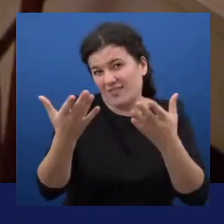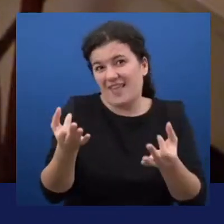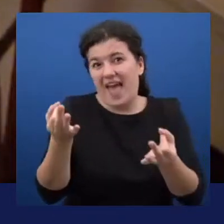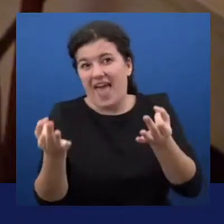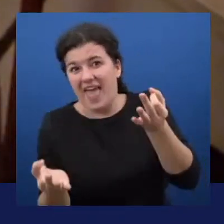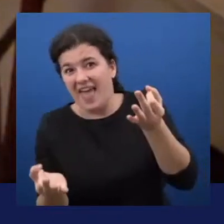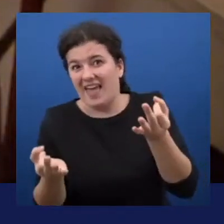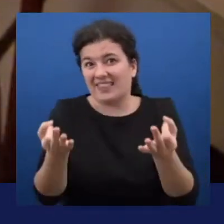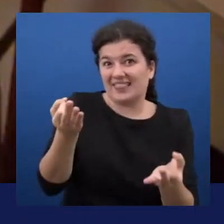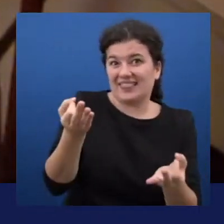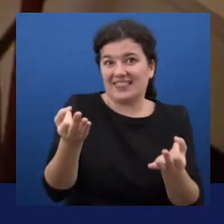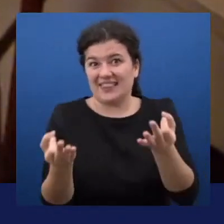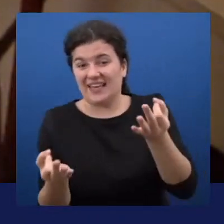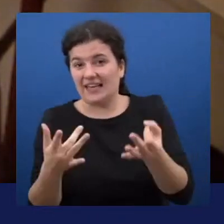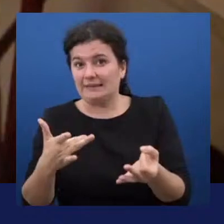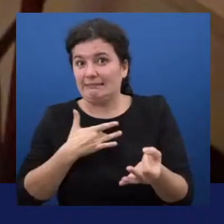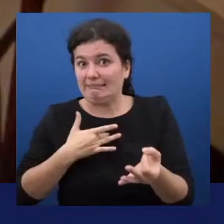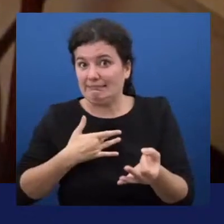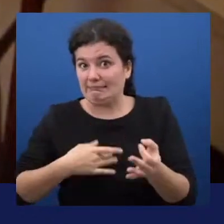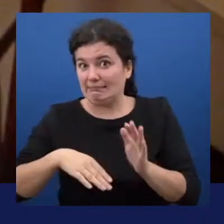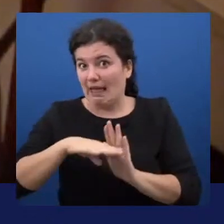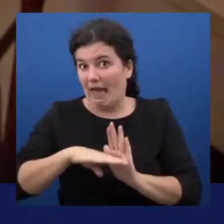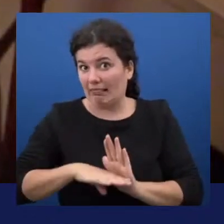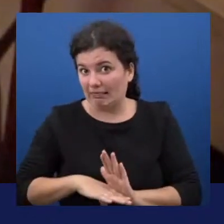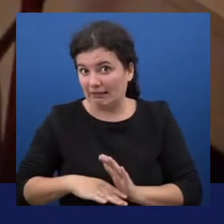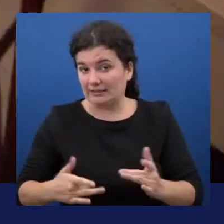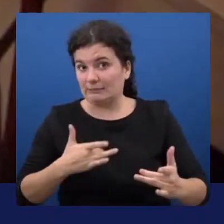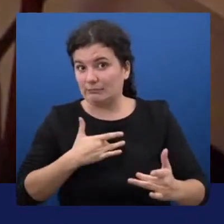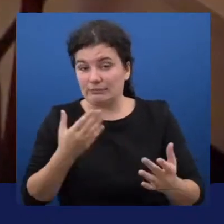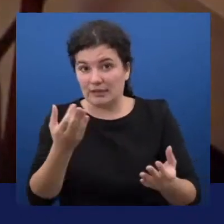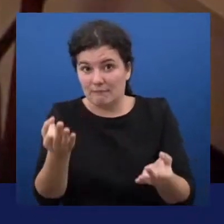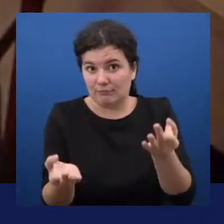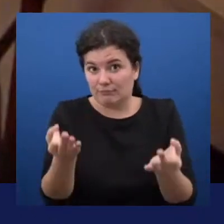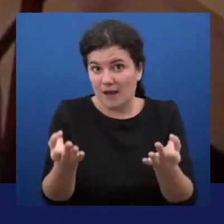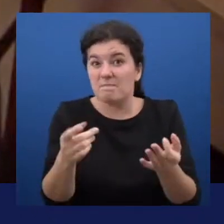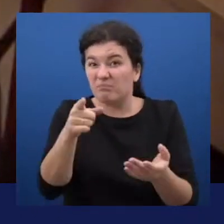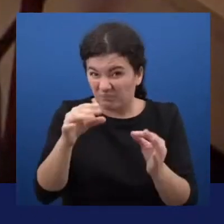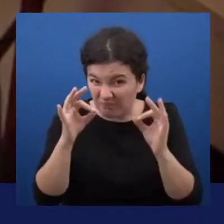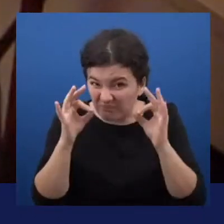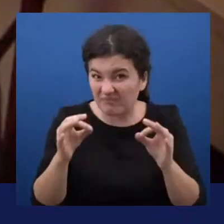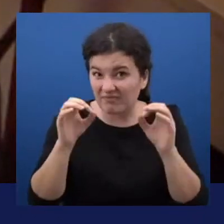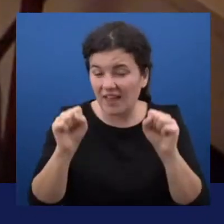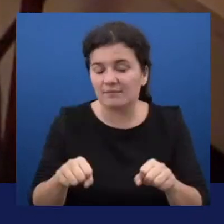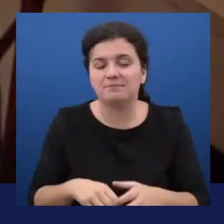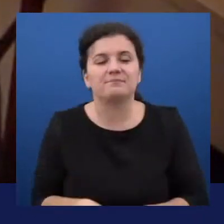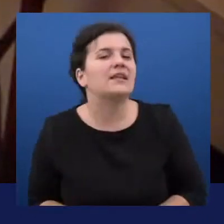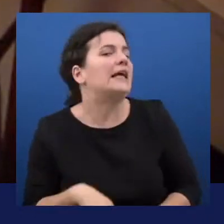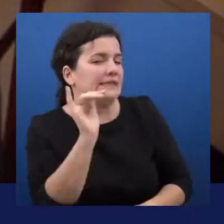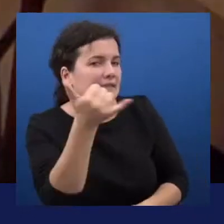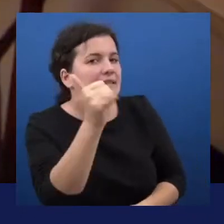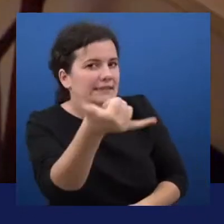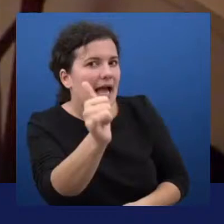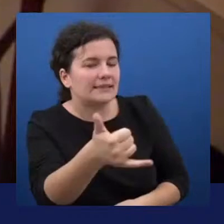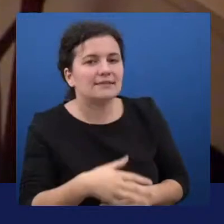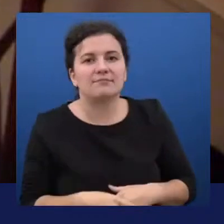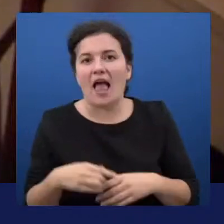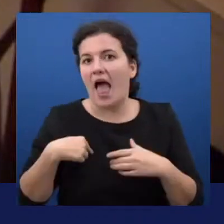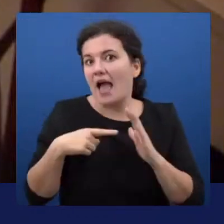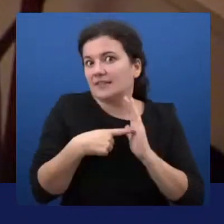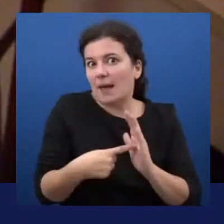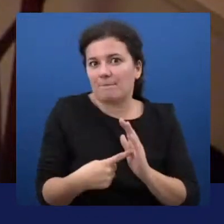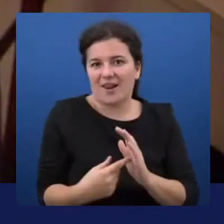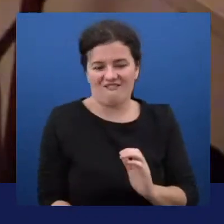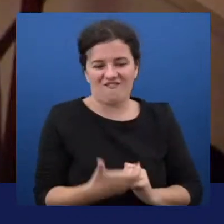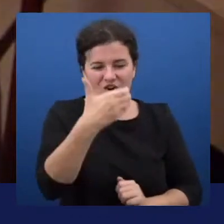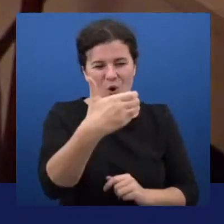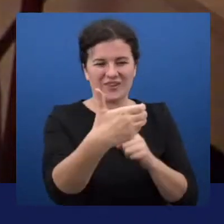correct to do so? I guess it depends, right? Like, for example, like when I talk to my phone, it looks at my face and I'm okay with